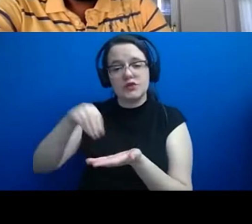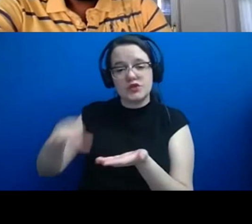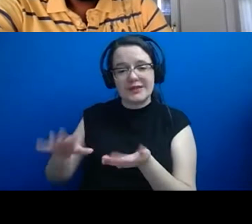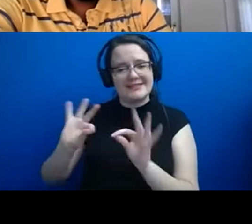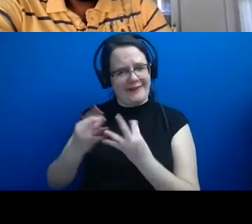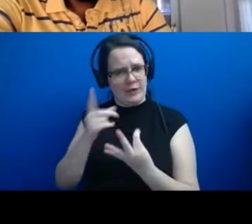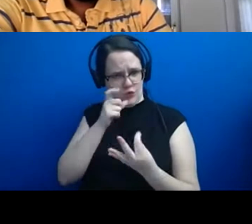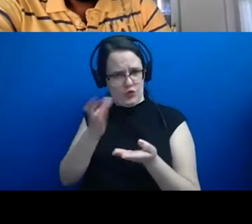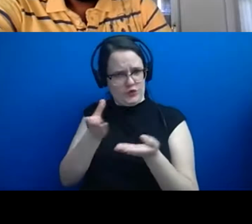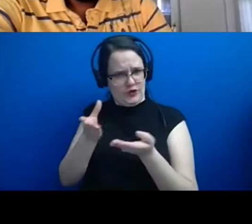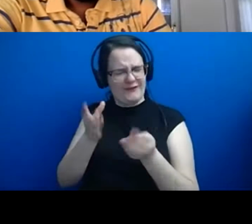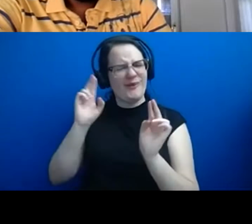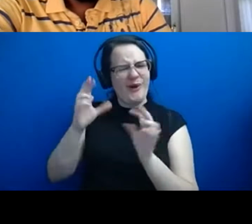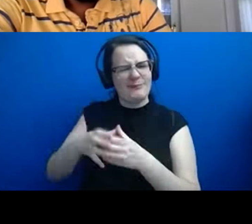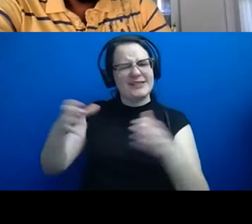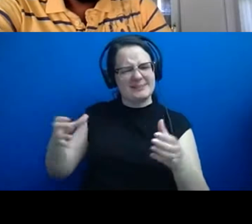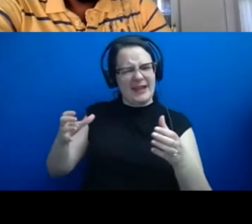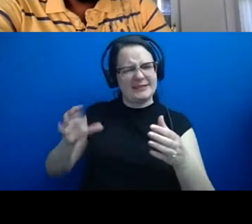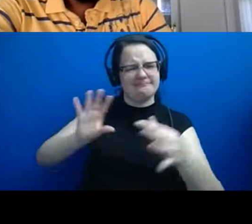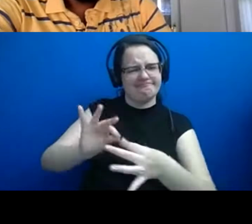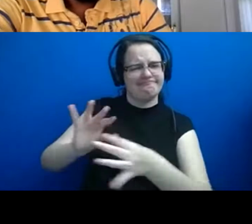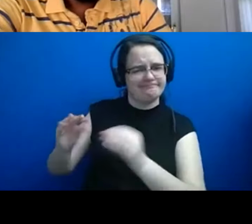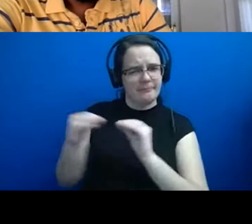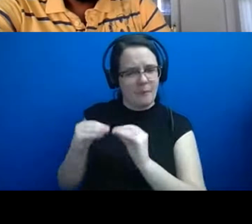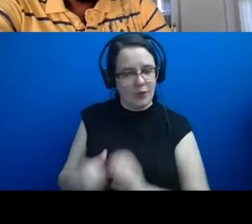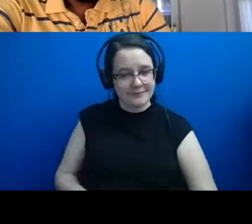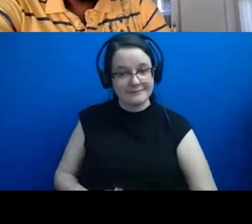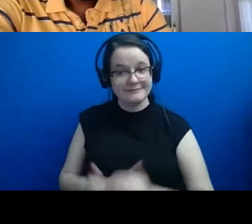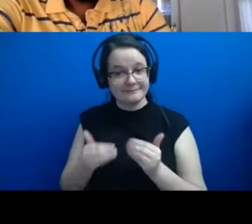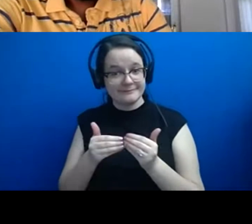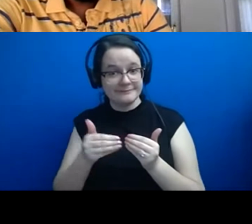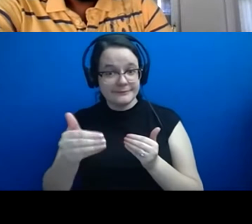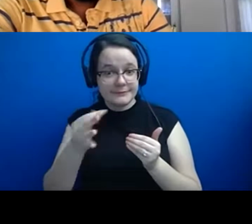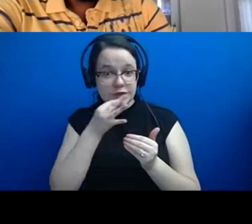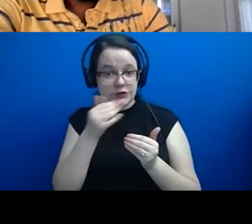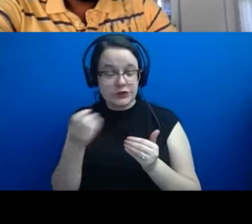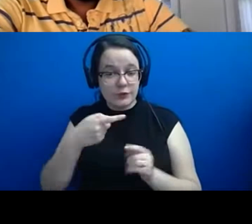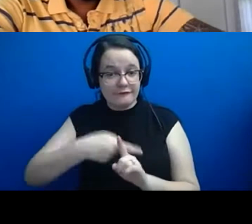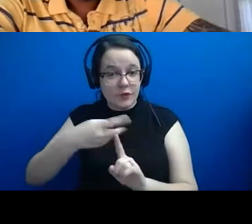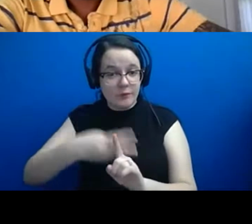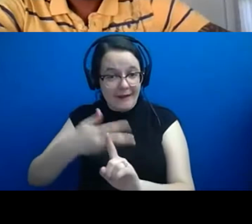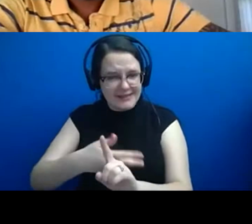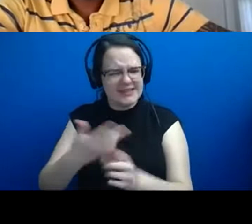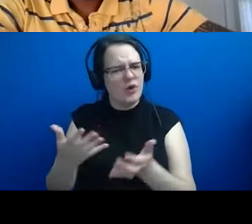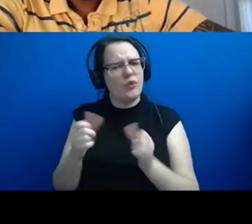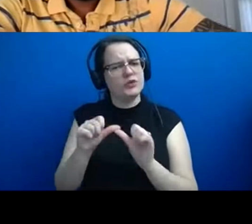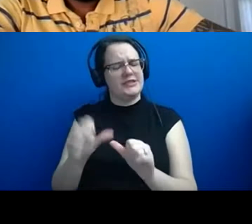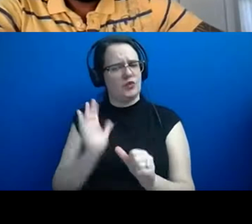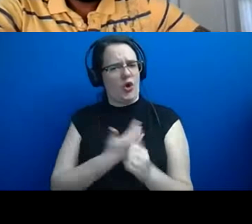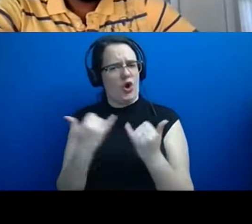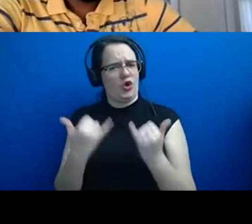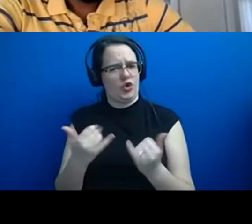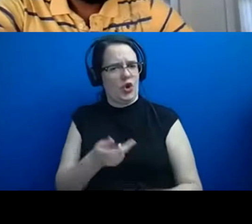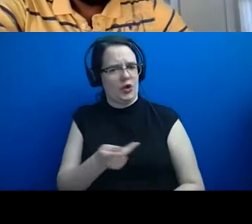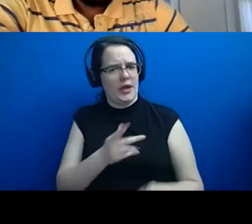we serve. And in the coming months, we also aim to continue with our current schools in the capacity that